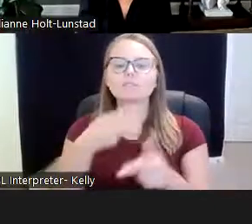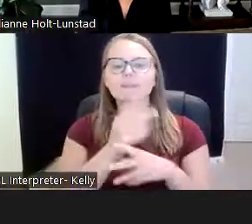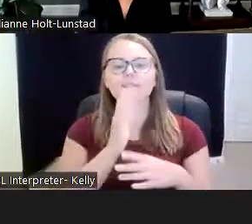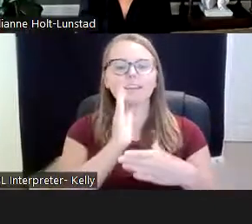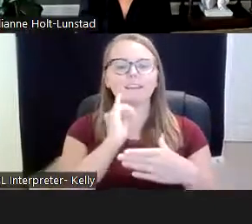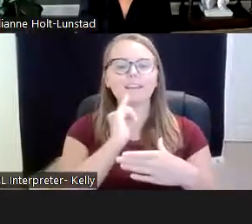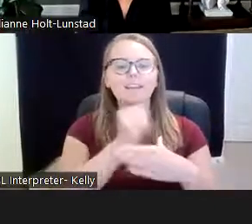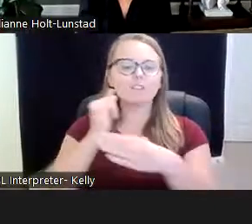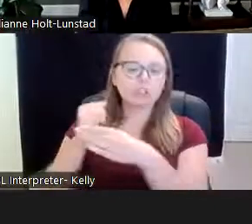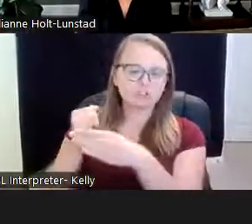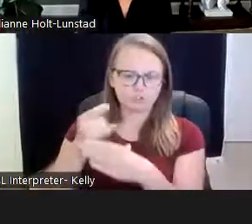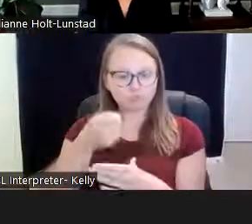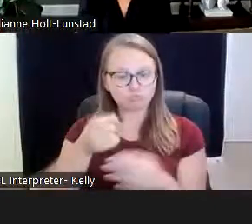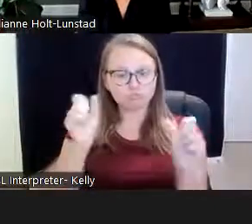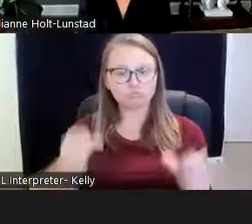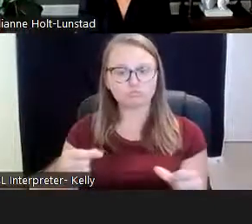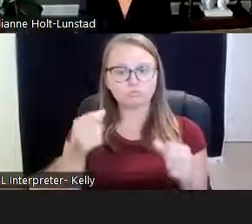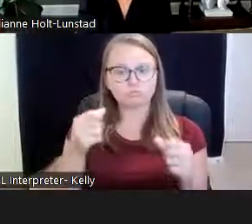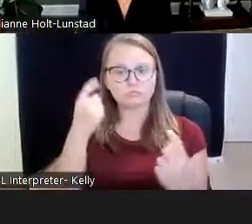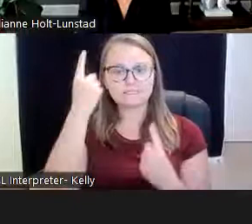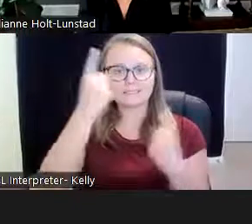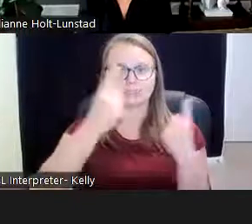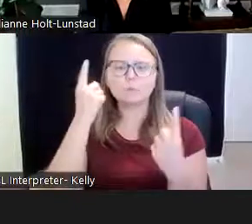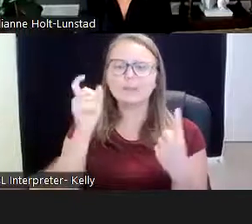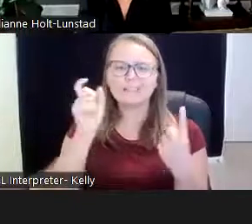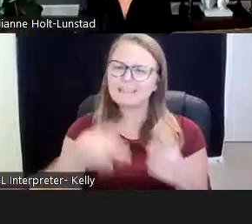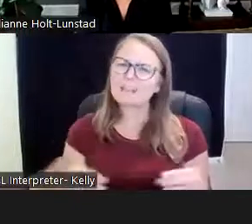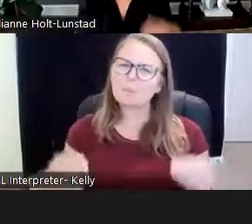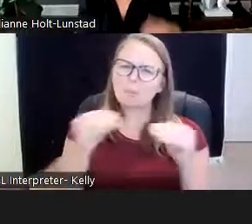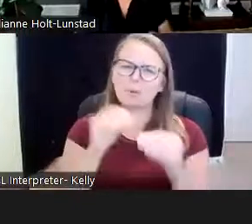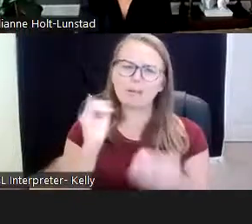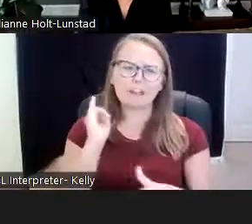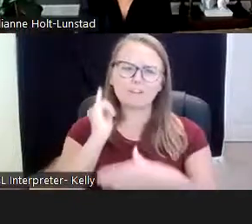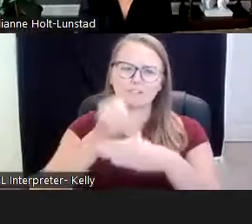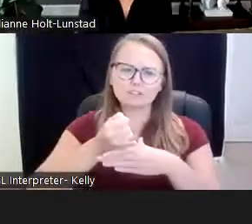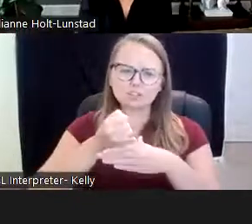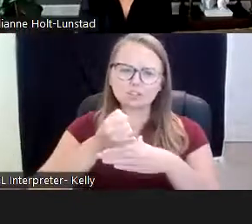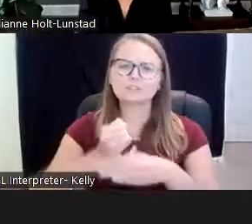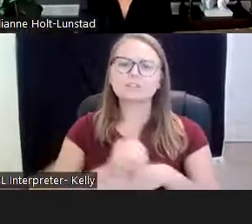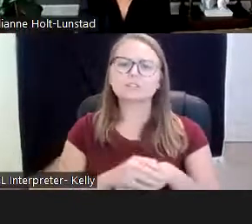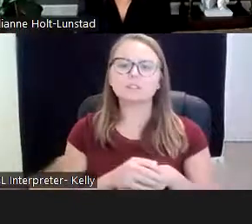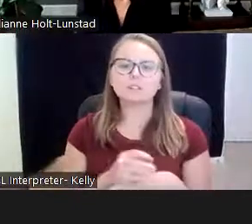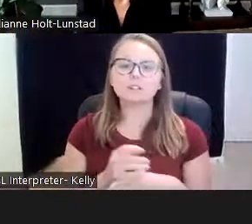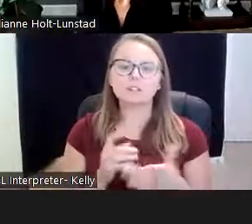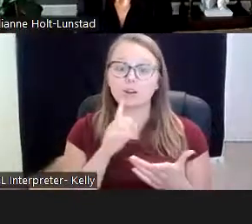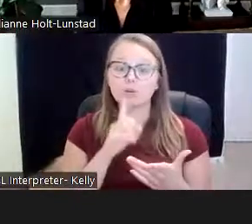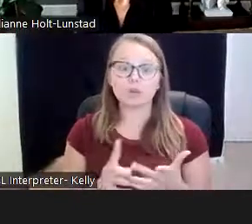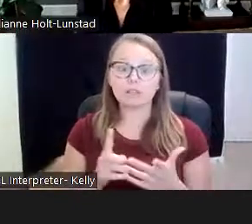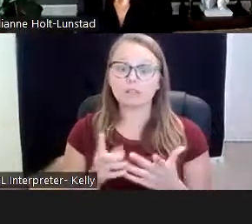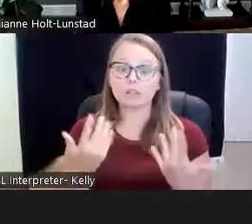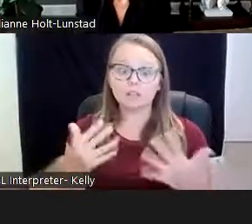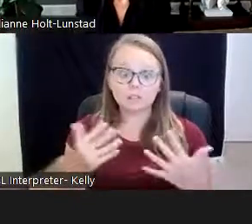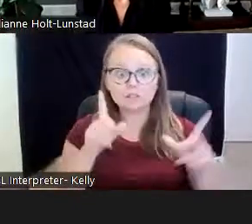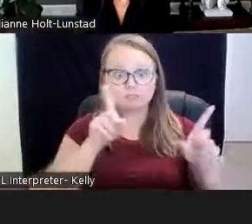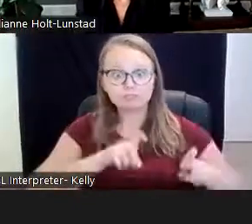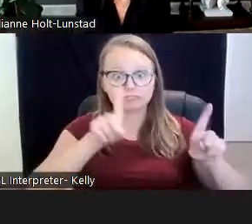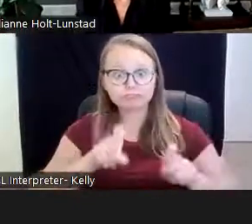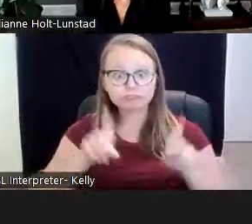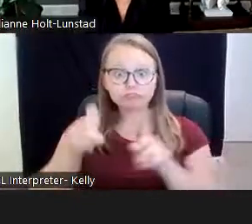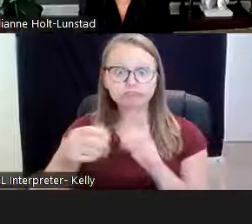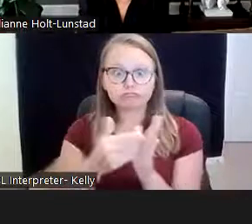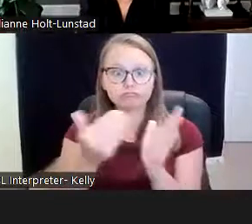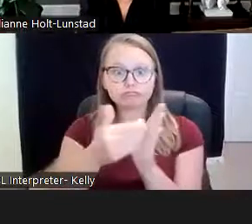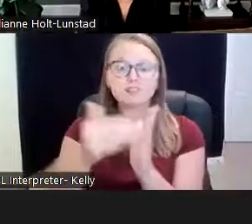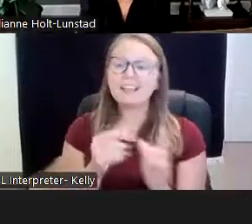to consider. We need more interventions that are rigorously tested. So this one